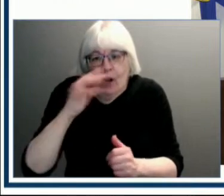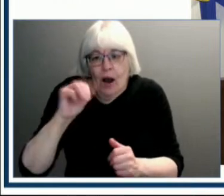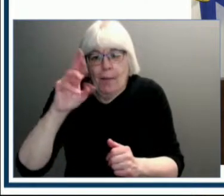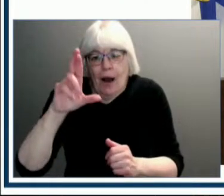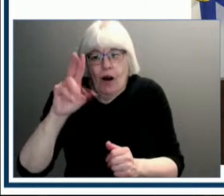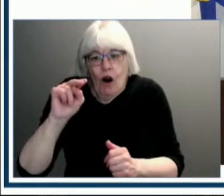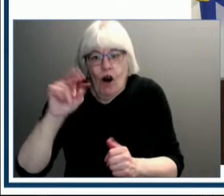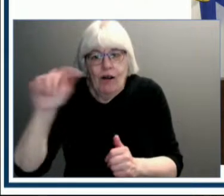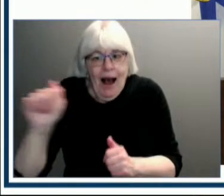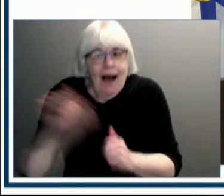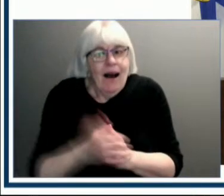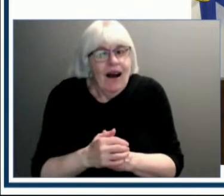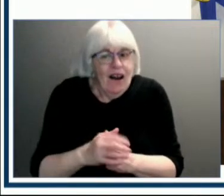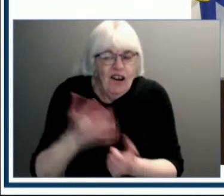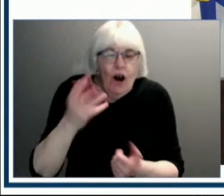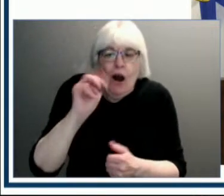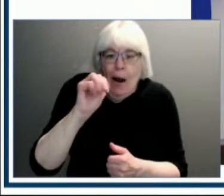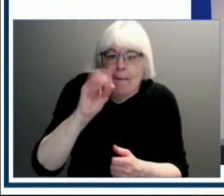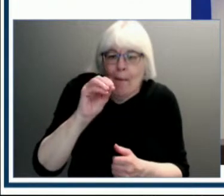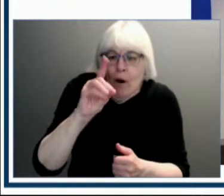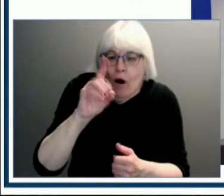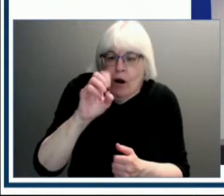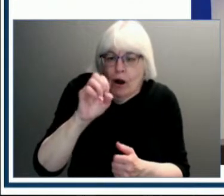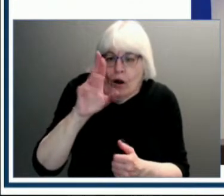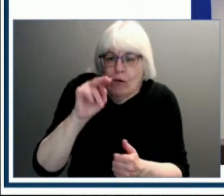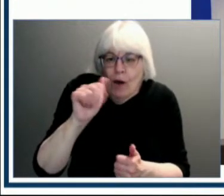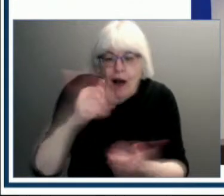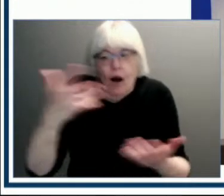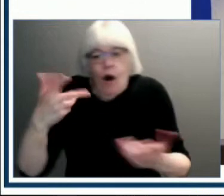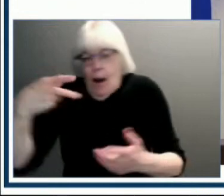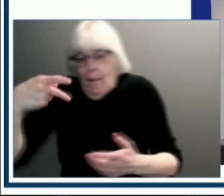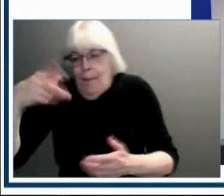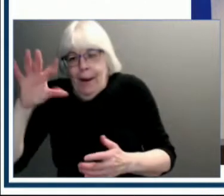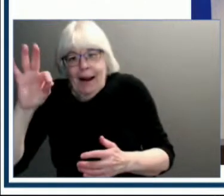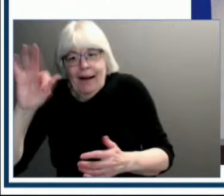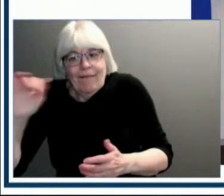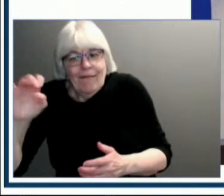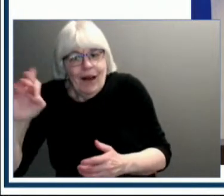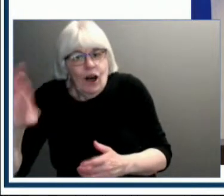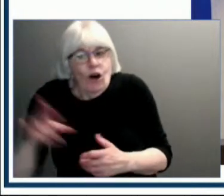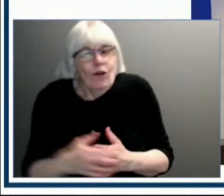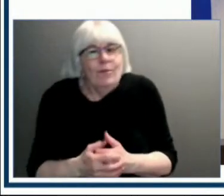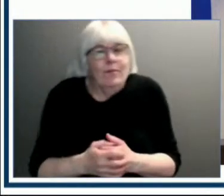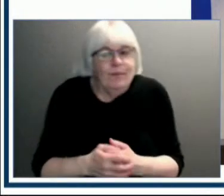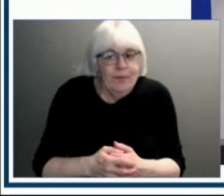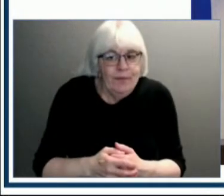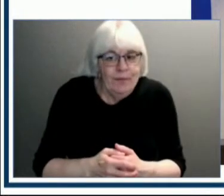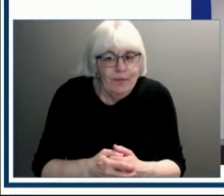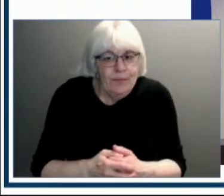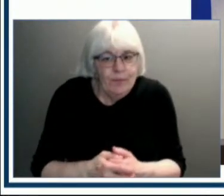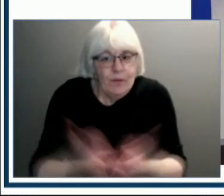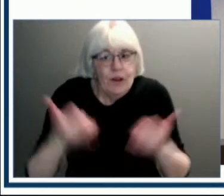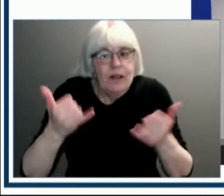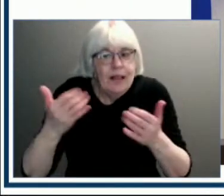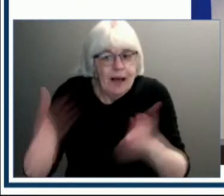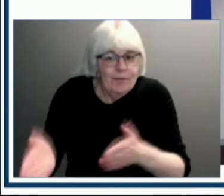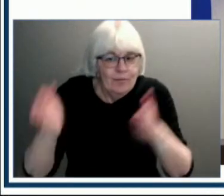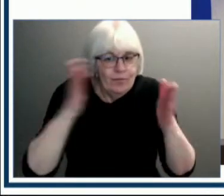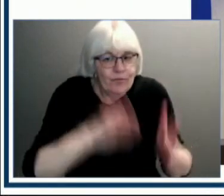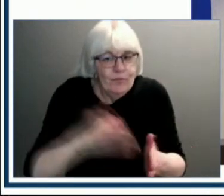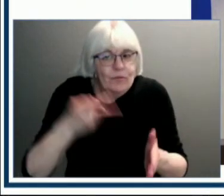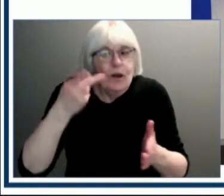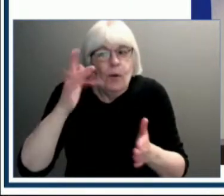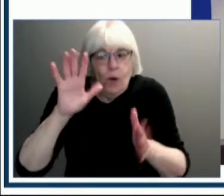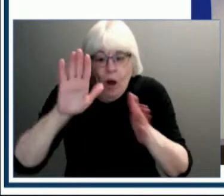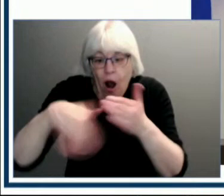for questions today. Go ahead, Premier. Thank you for the important questions. I will say, from my perspective, it's been an